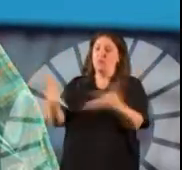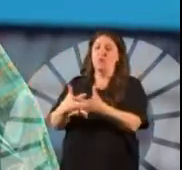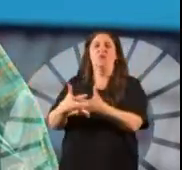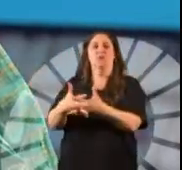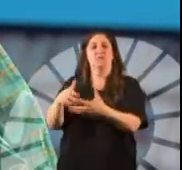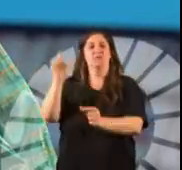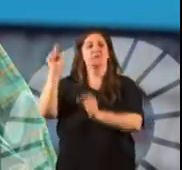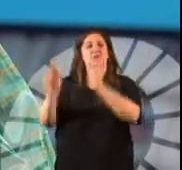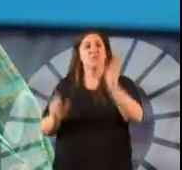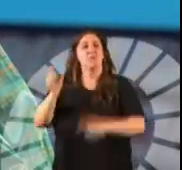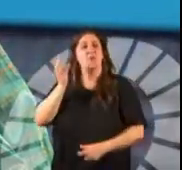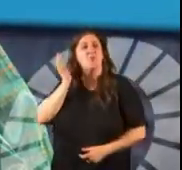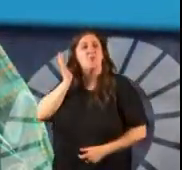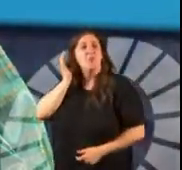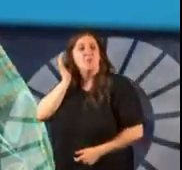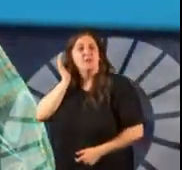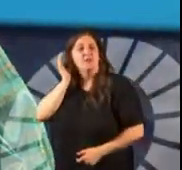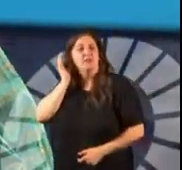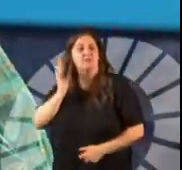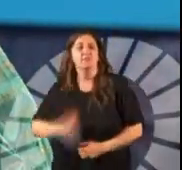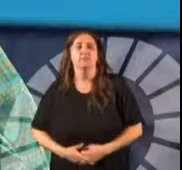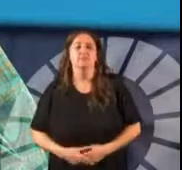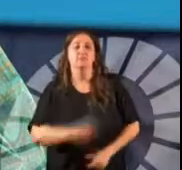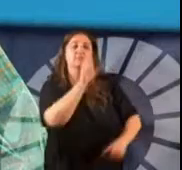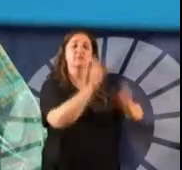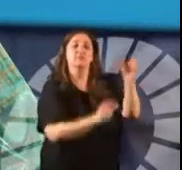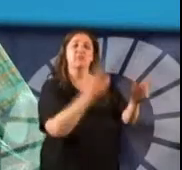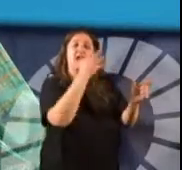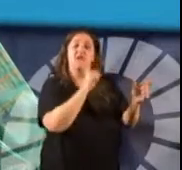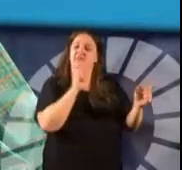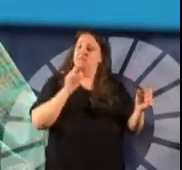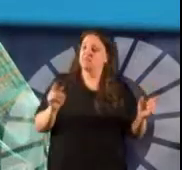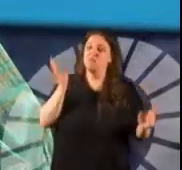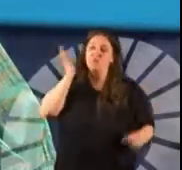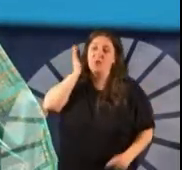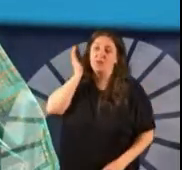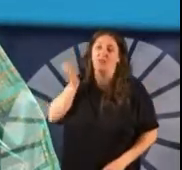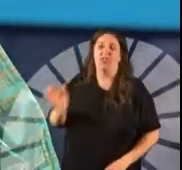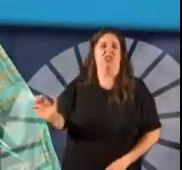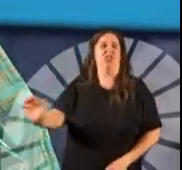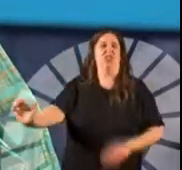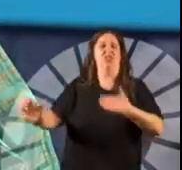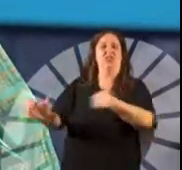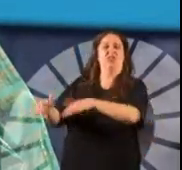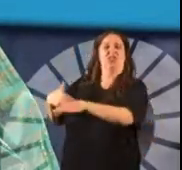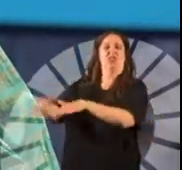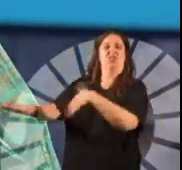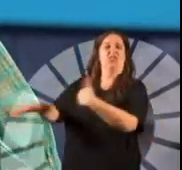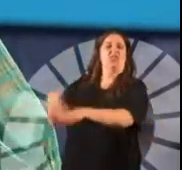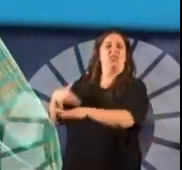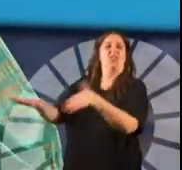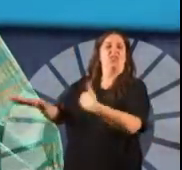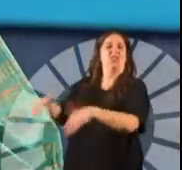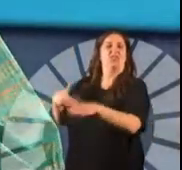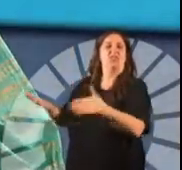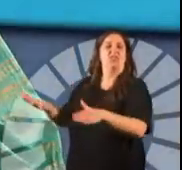Women make up one quarter of those who are